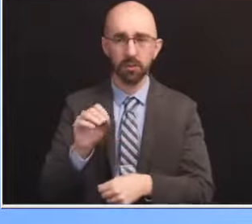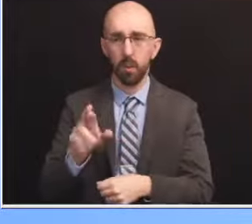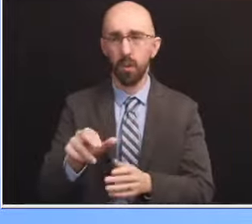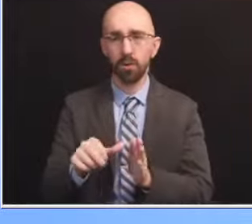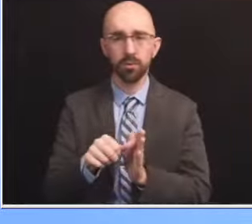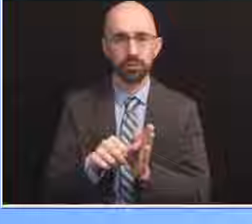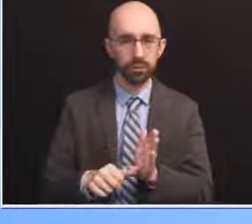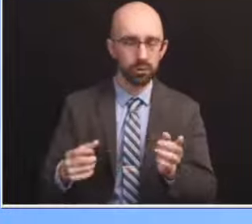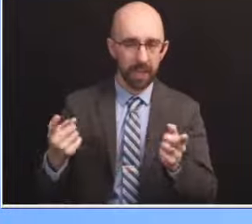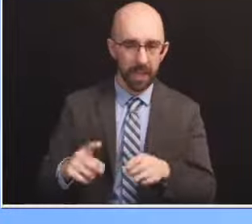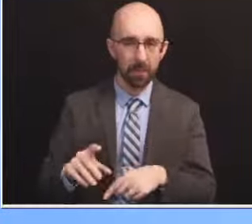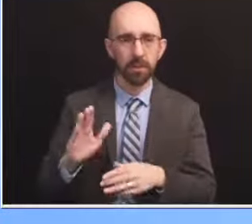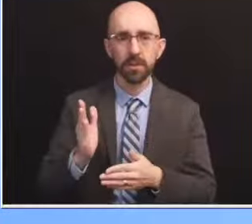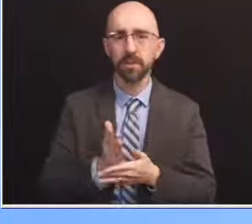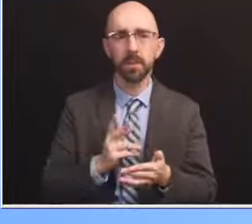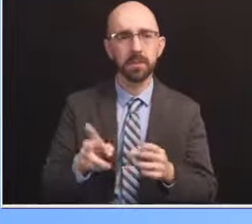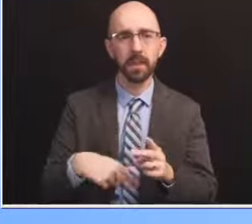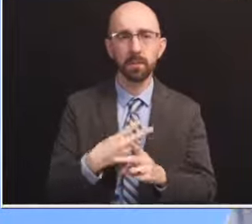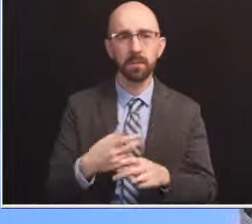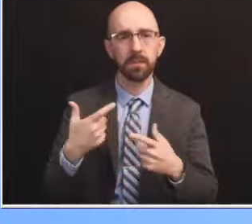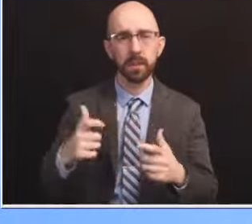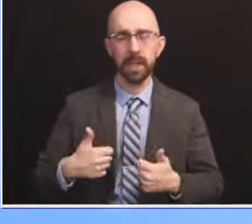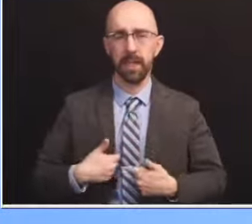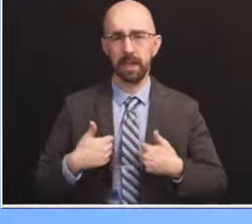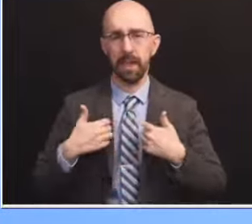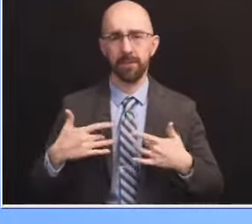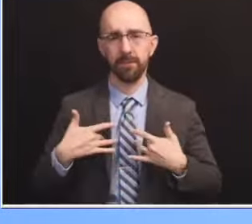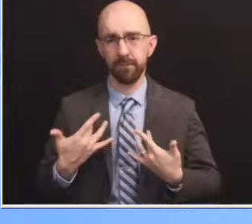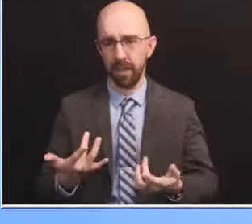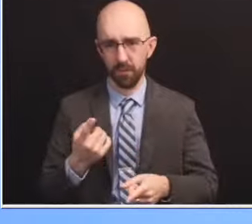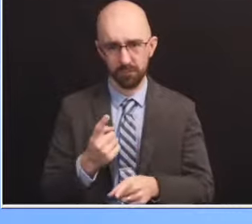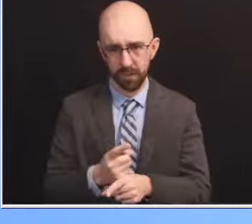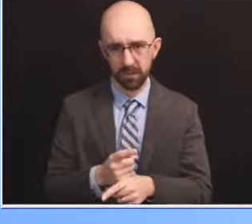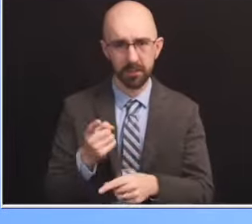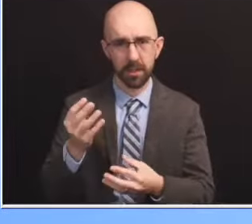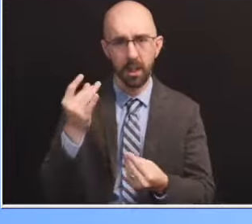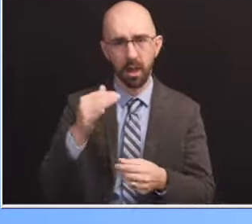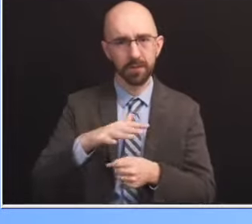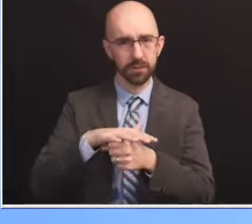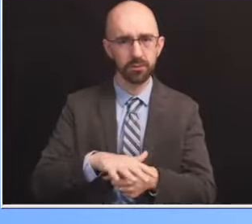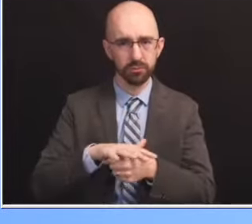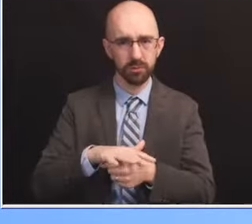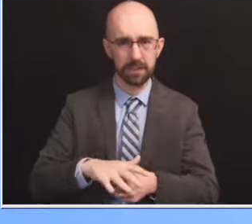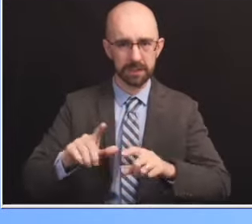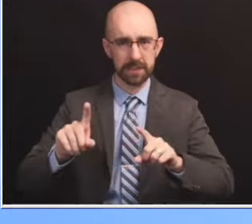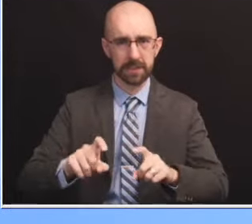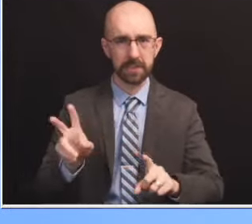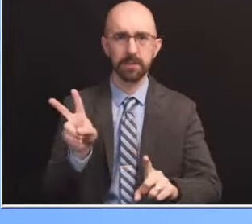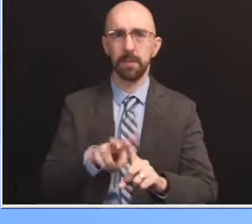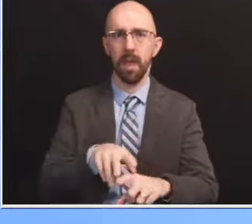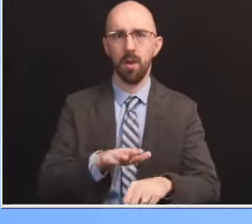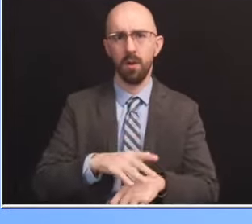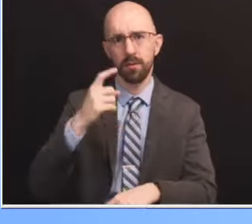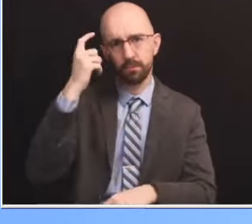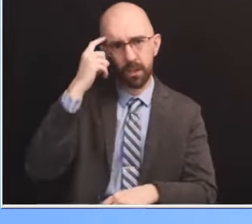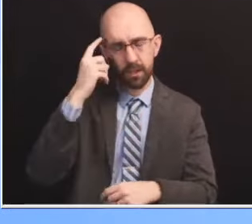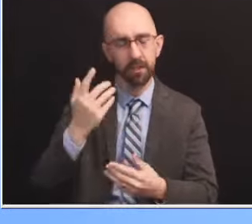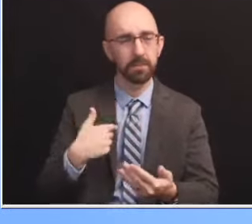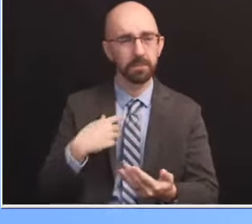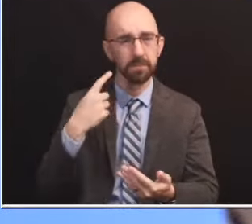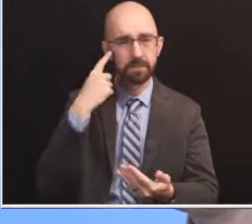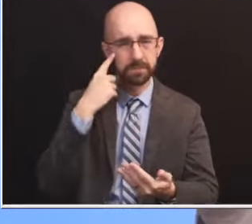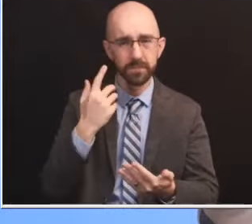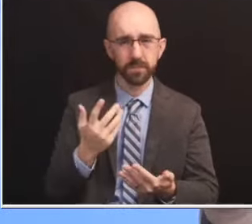after some sort of major life event, right? When there's a cognitive stress test applied to the brain. But I think of dementia as